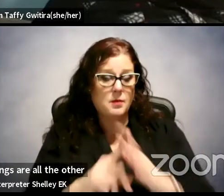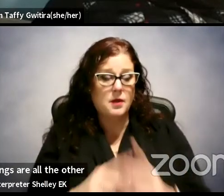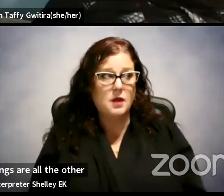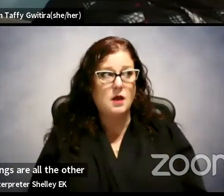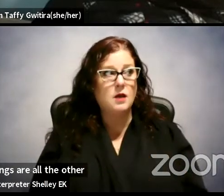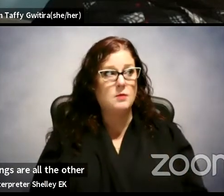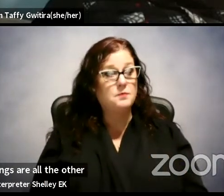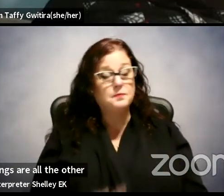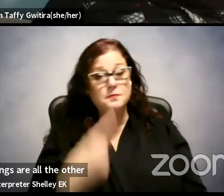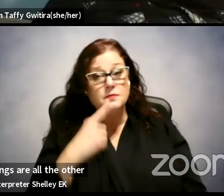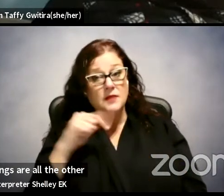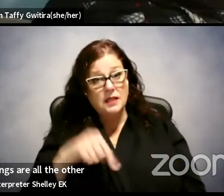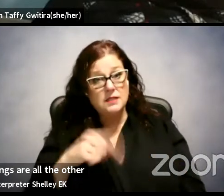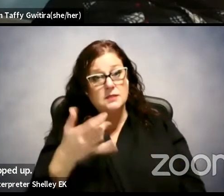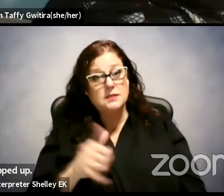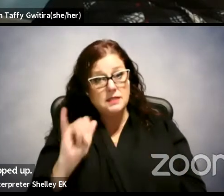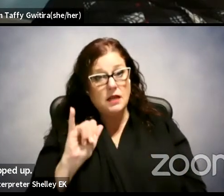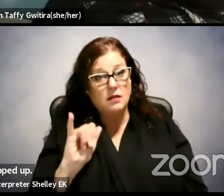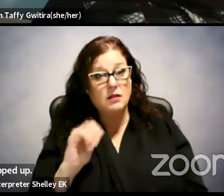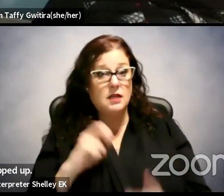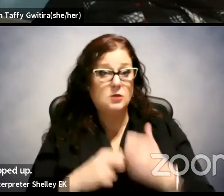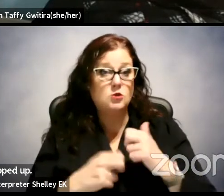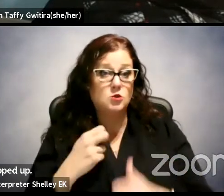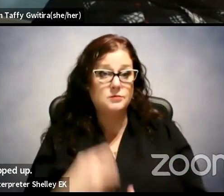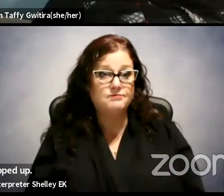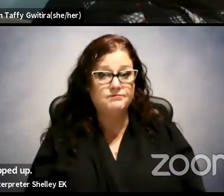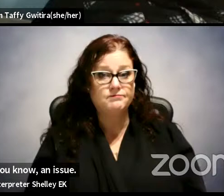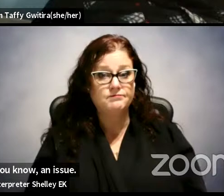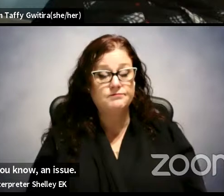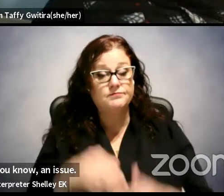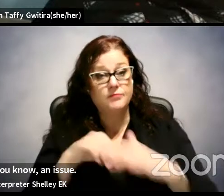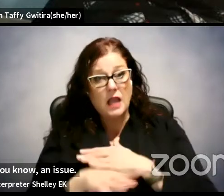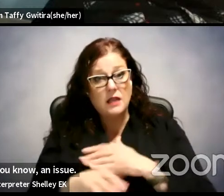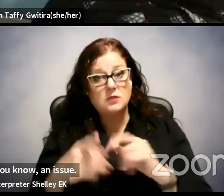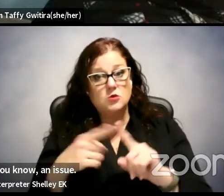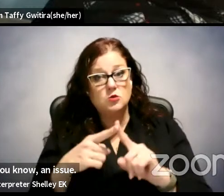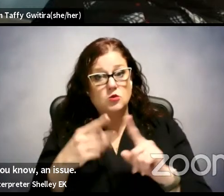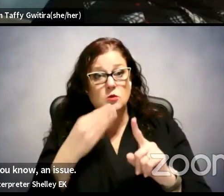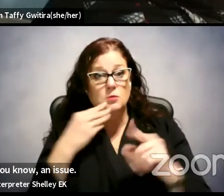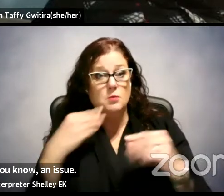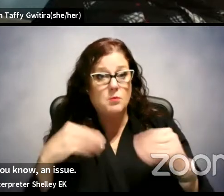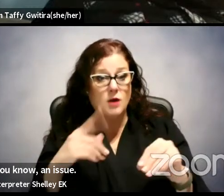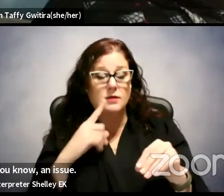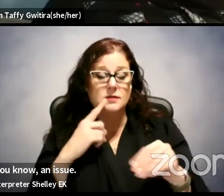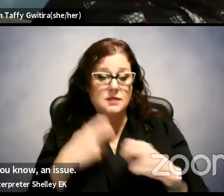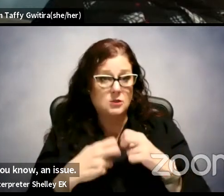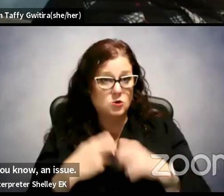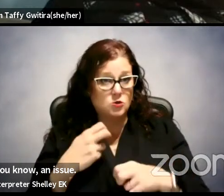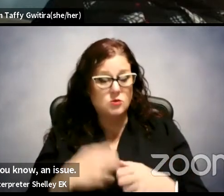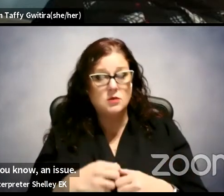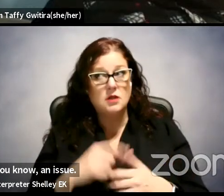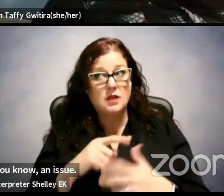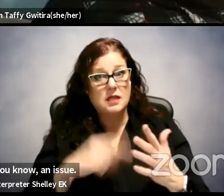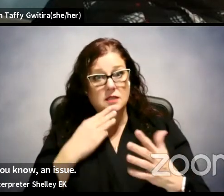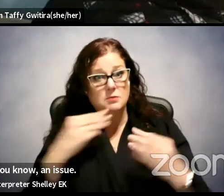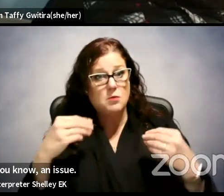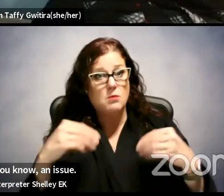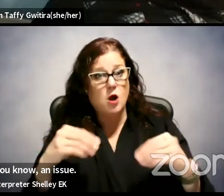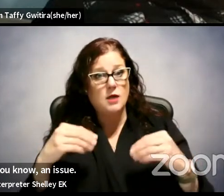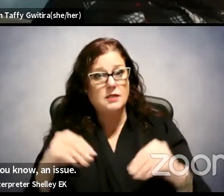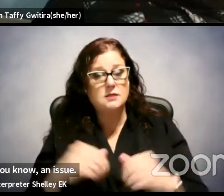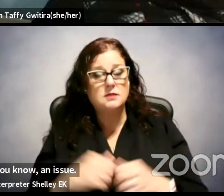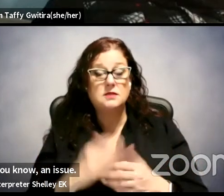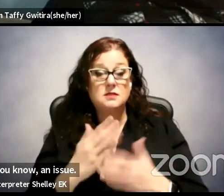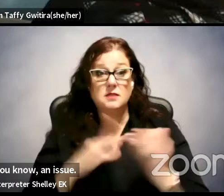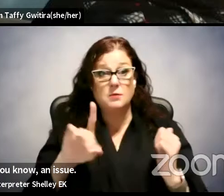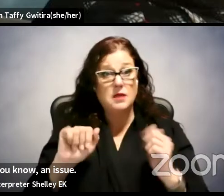I will say that this is still, an issue. Access to markets is still an issue. These markets, like, there are some disabled